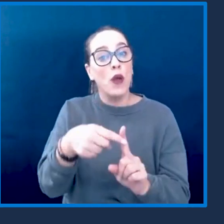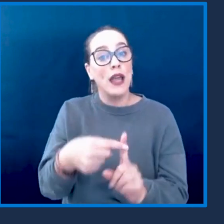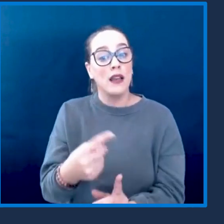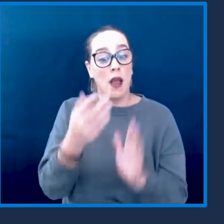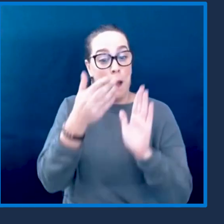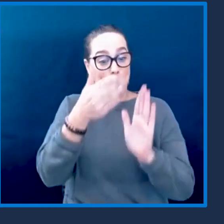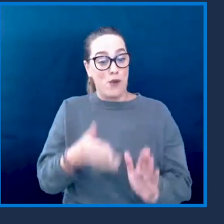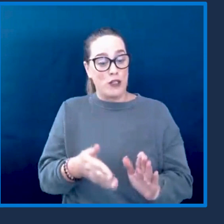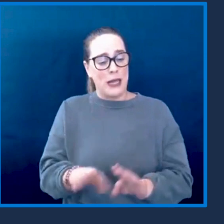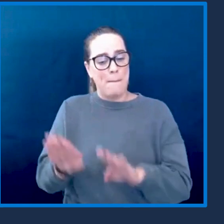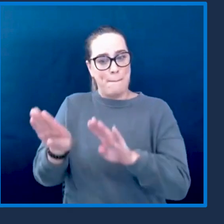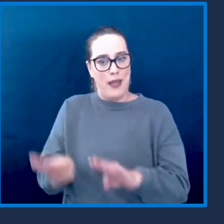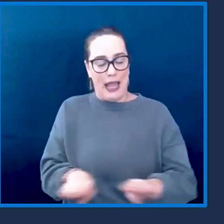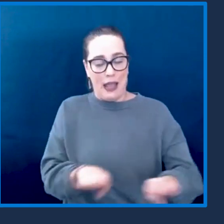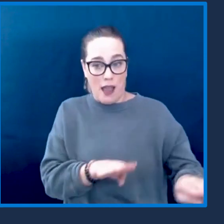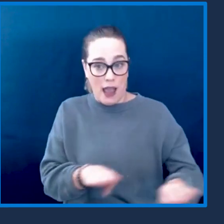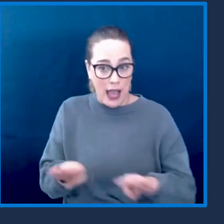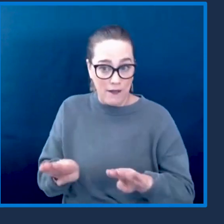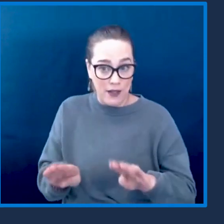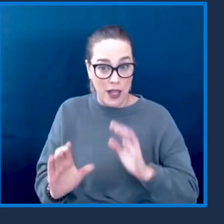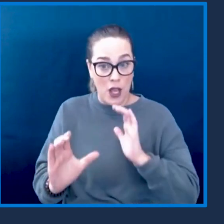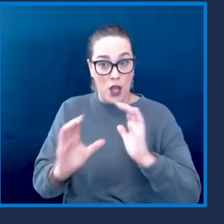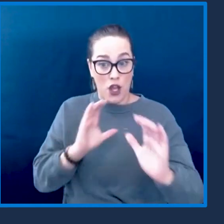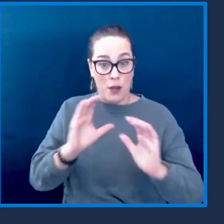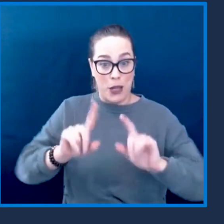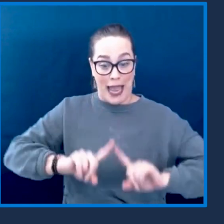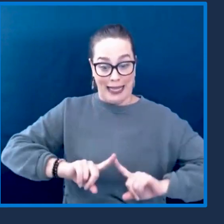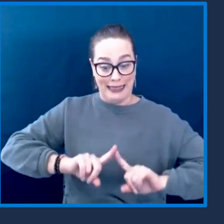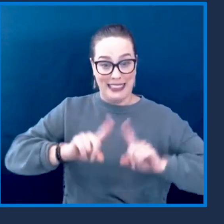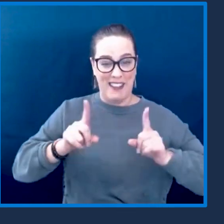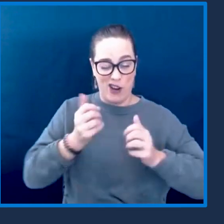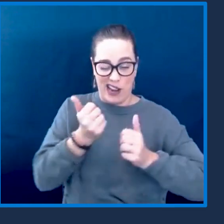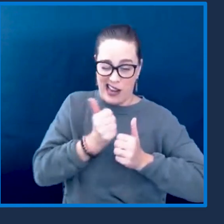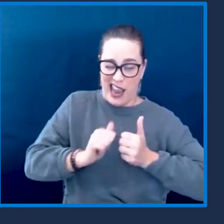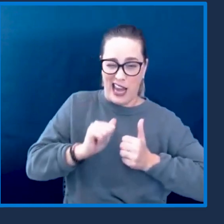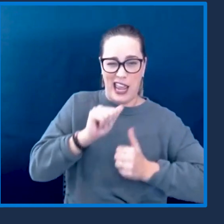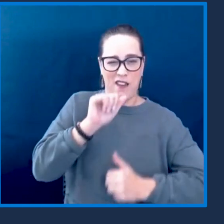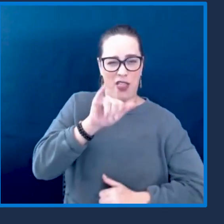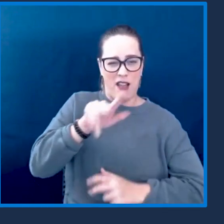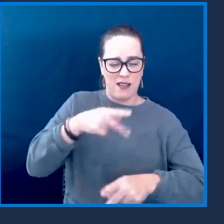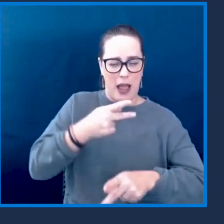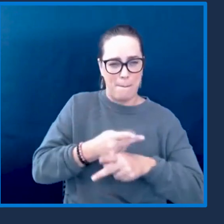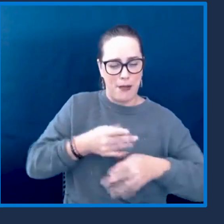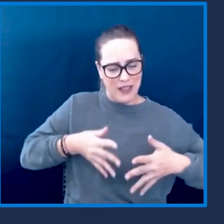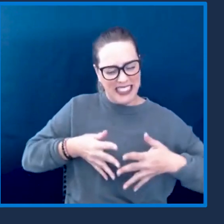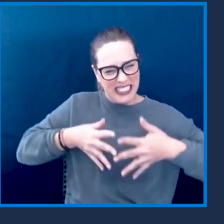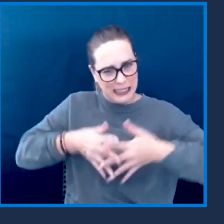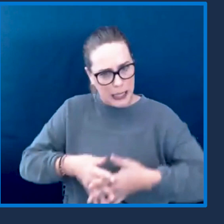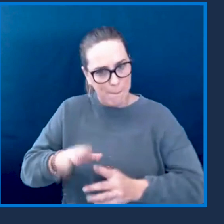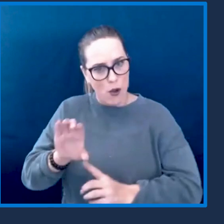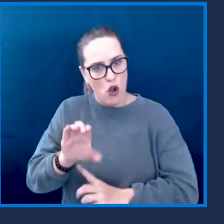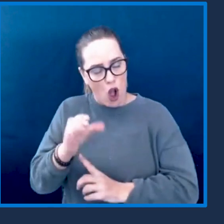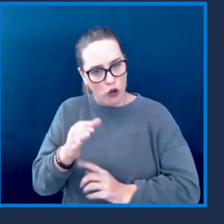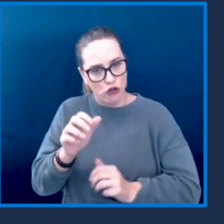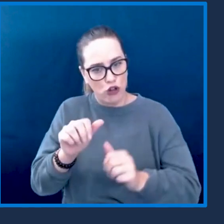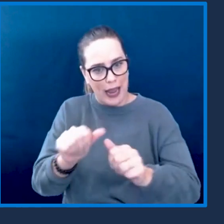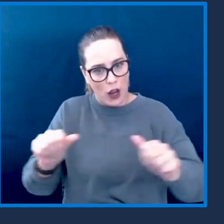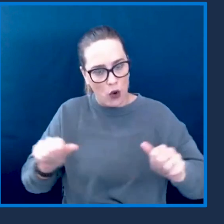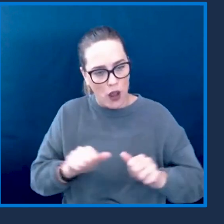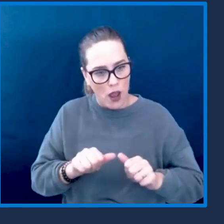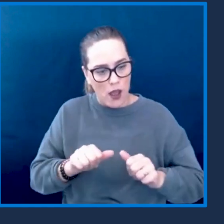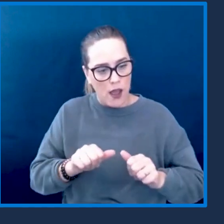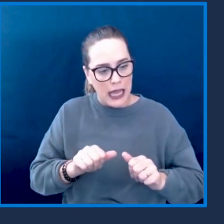communicates differently in any of these deep culture areas, take a step back and do what a friend of mine